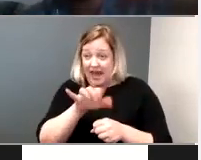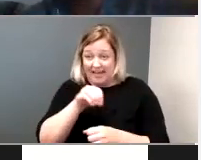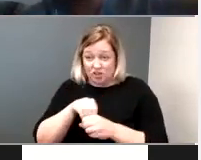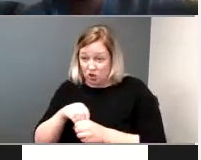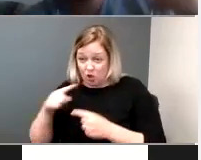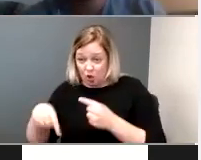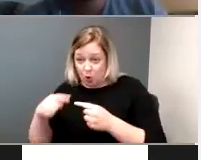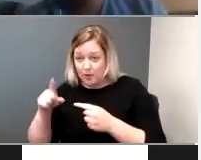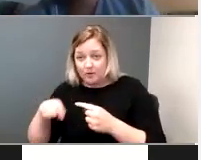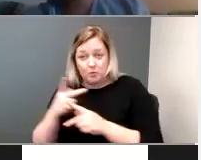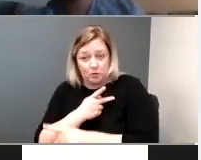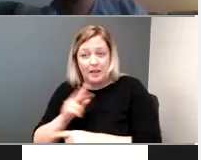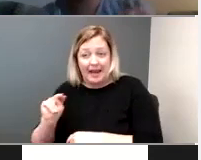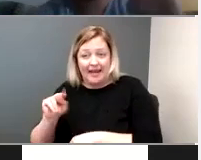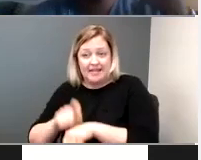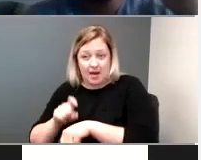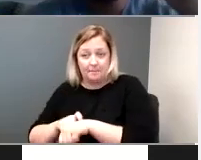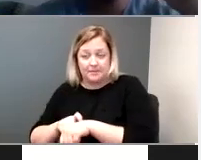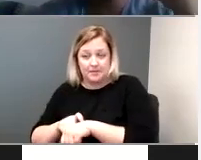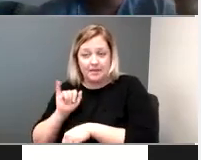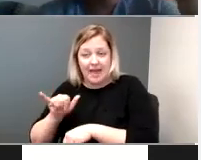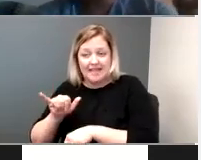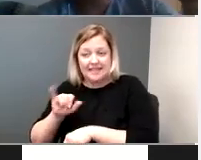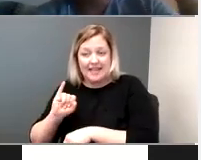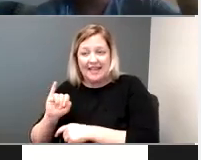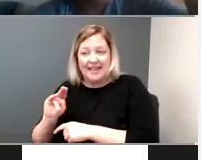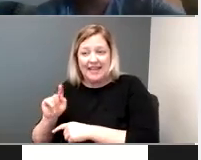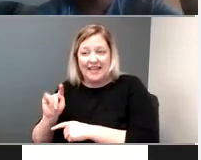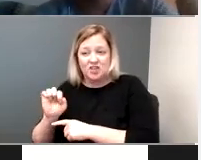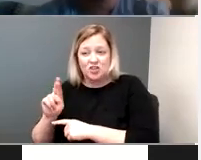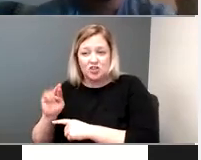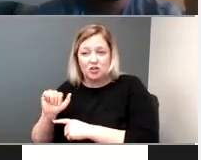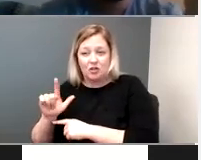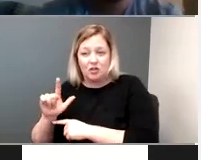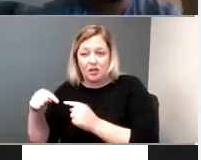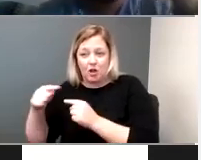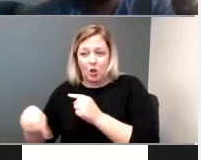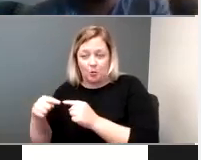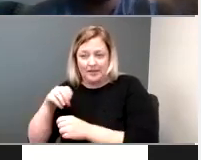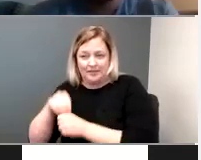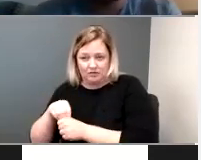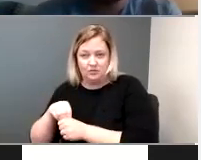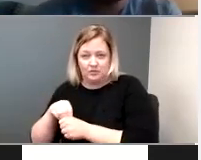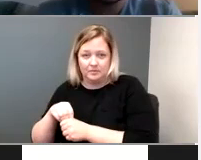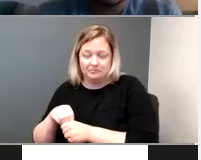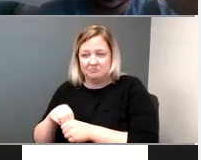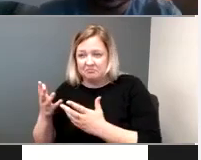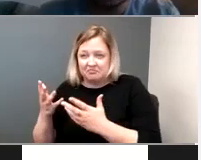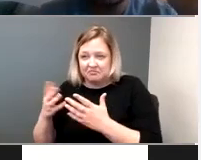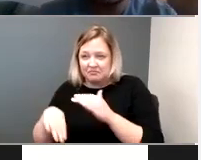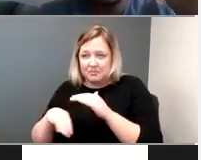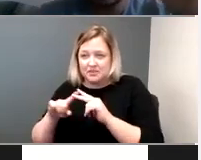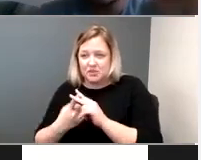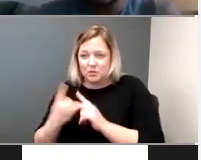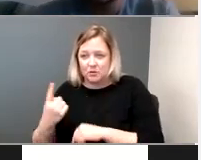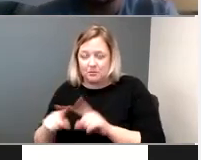We have to do it n times. So the Right. internal loop, initially, let's say that the value of I is, let's start with 1. Let's not go with 0, but